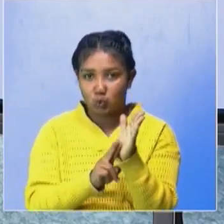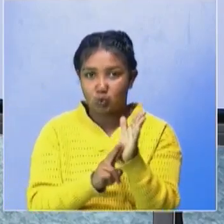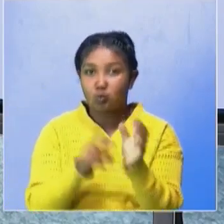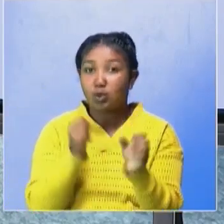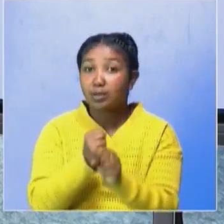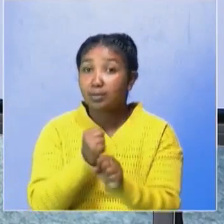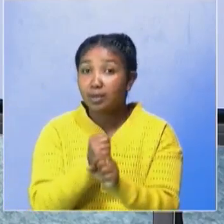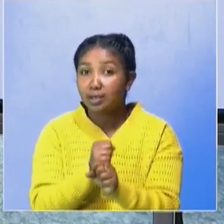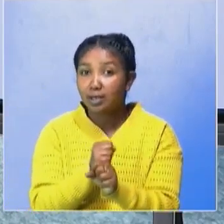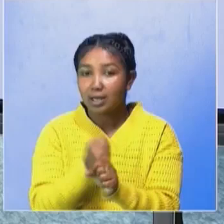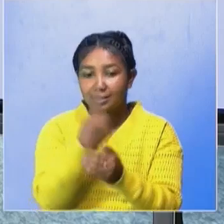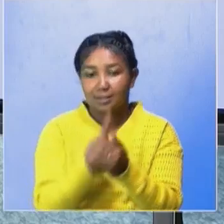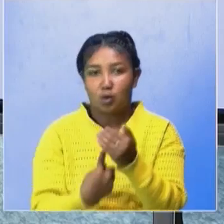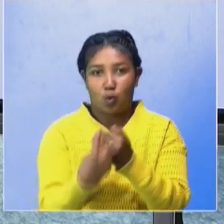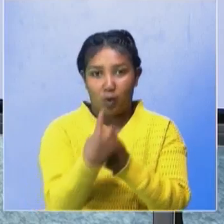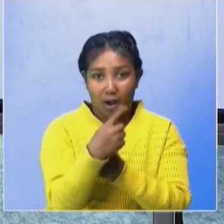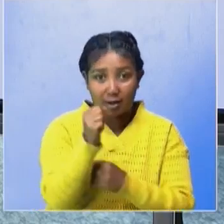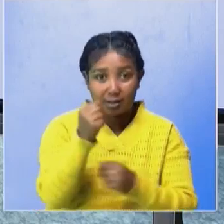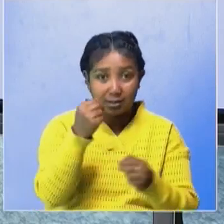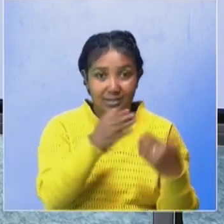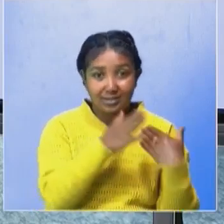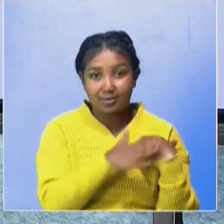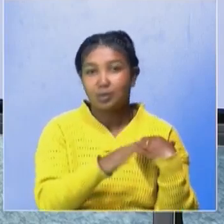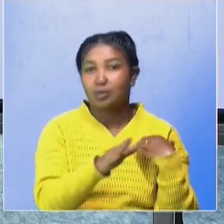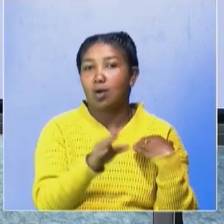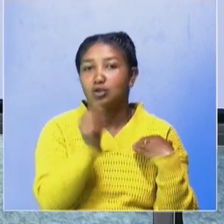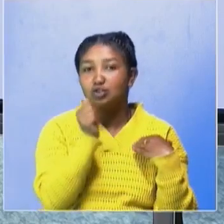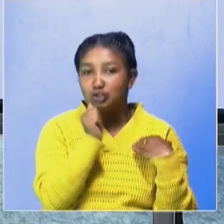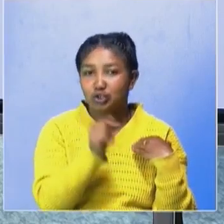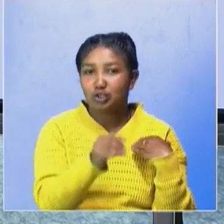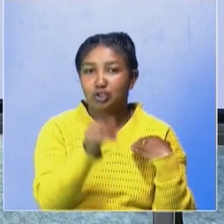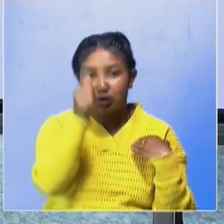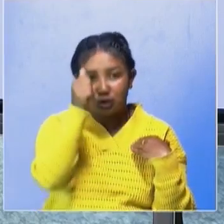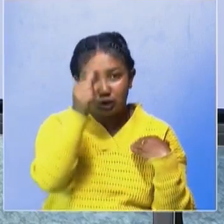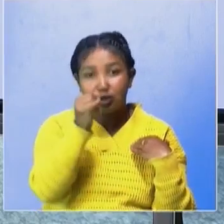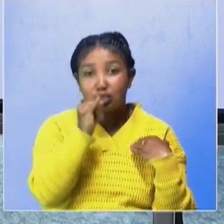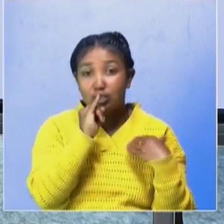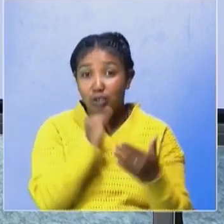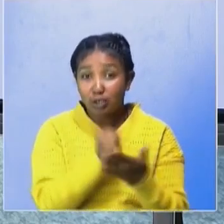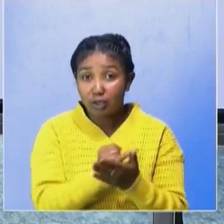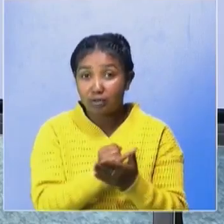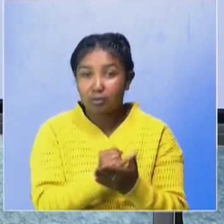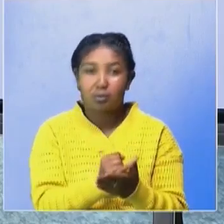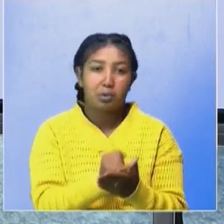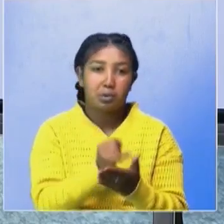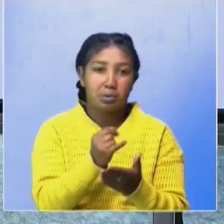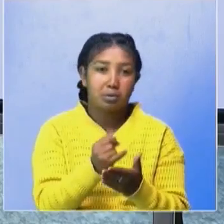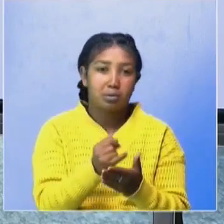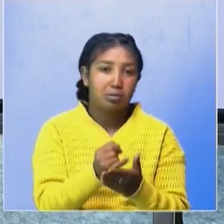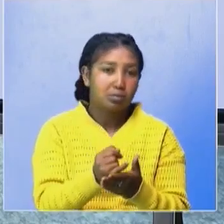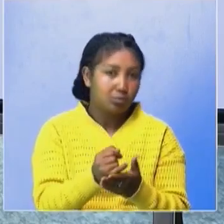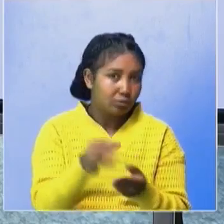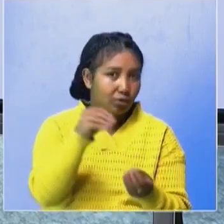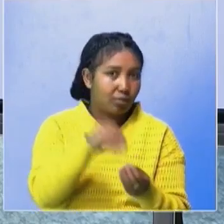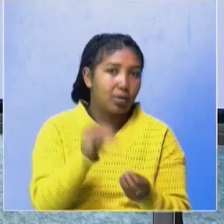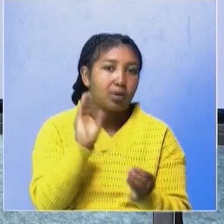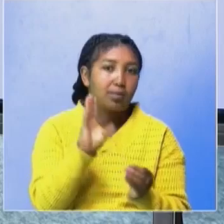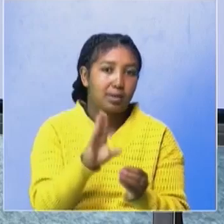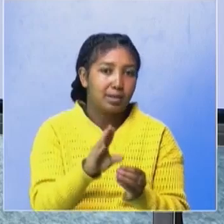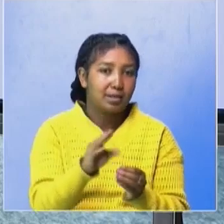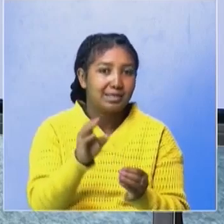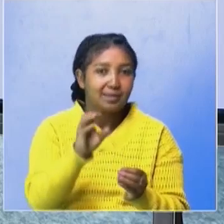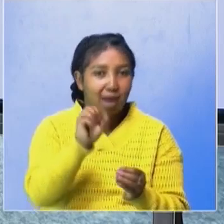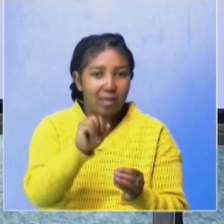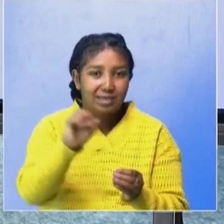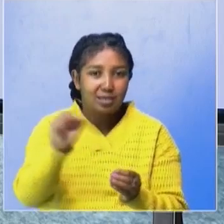for singular subject, for singular subject or pronoun or noun. So let me show you the rule.